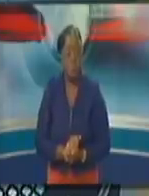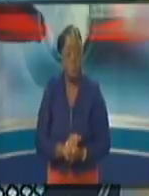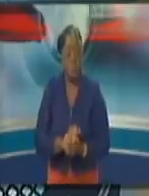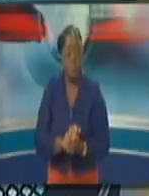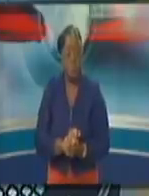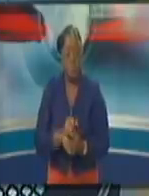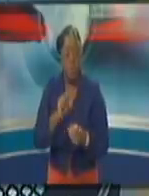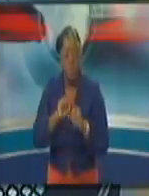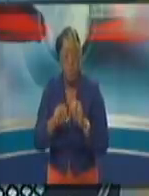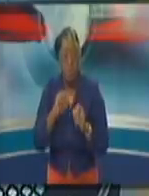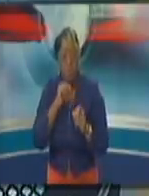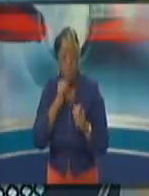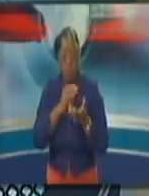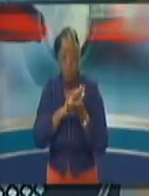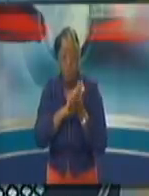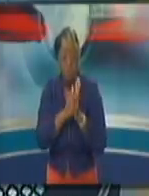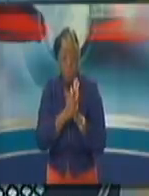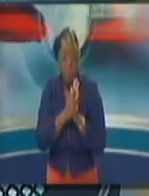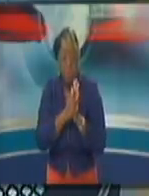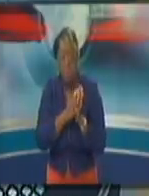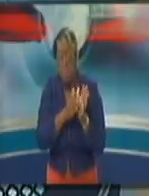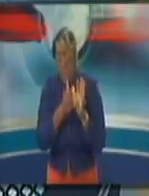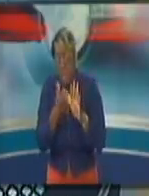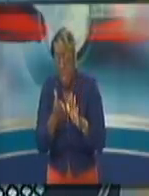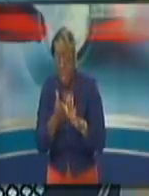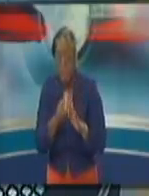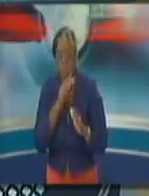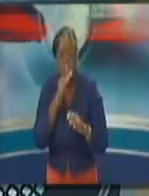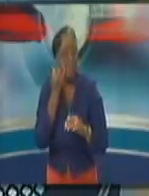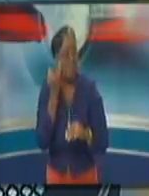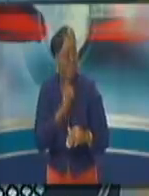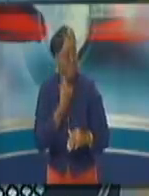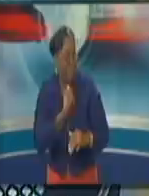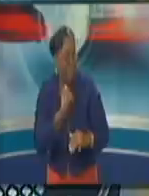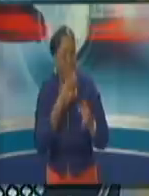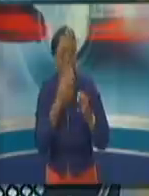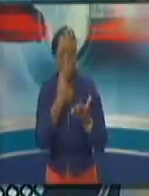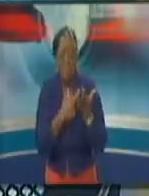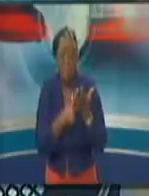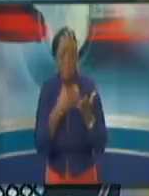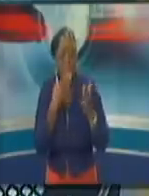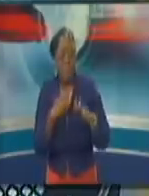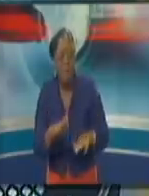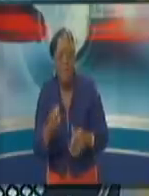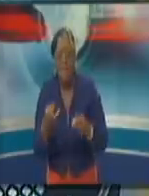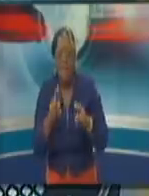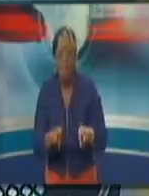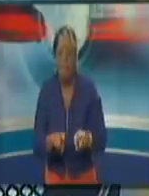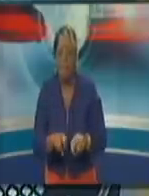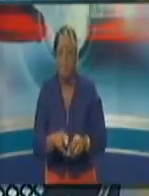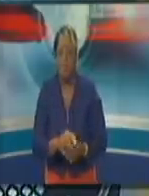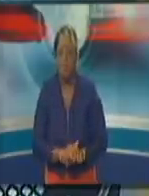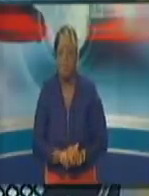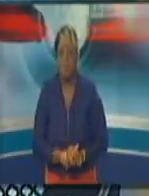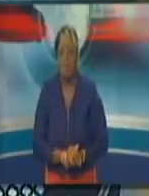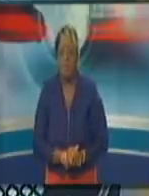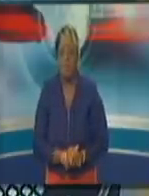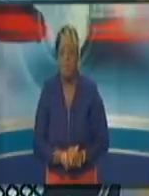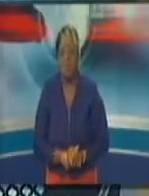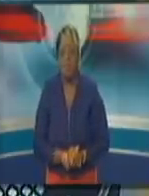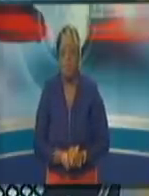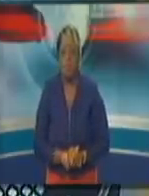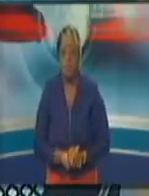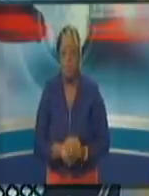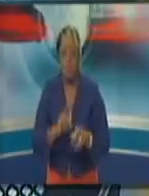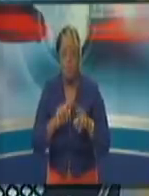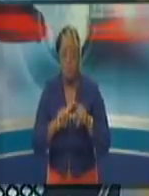become a statistic, and we're not blaming you if something bad happens to you. So I'm not saying that you actively set out to become a statistic,